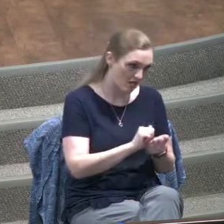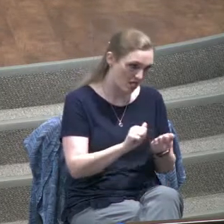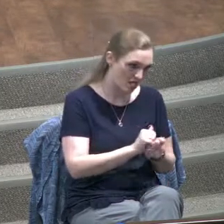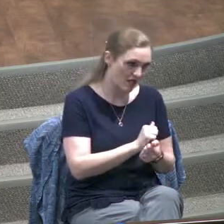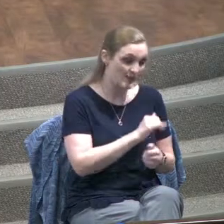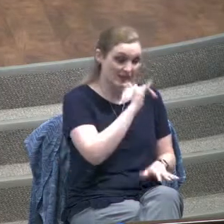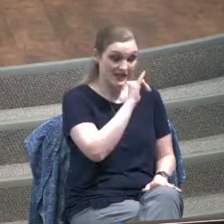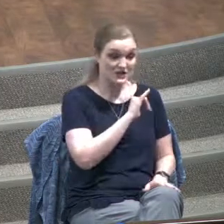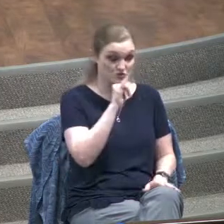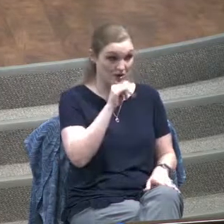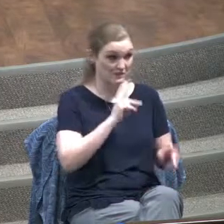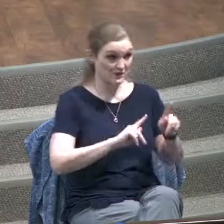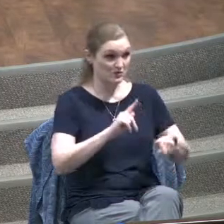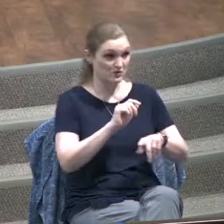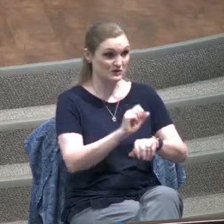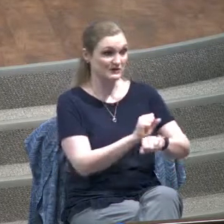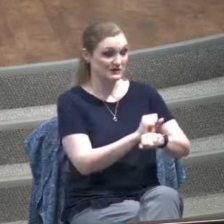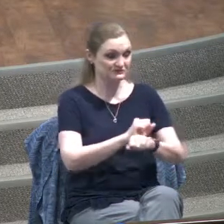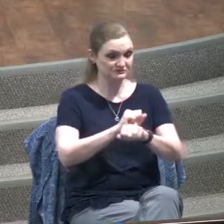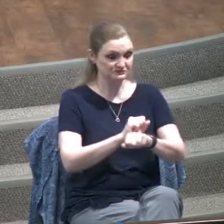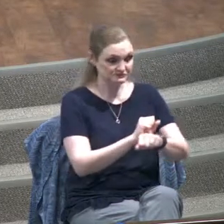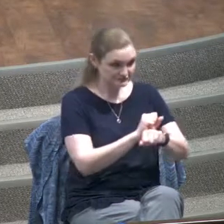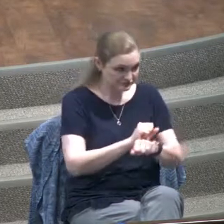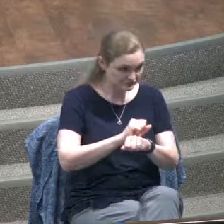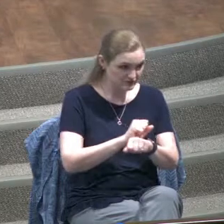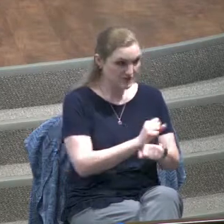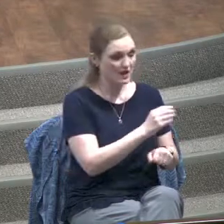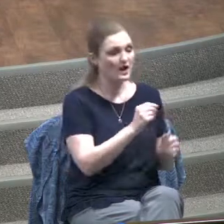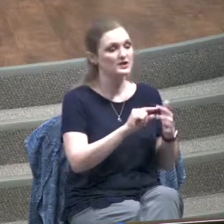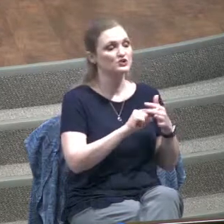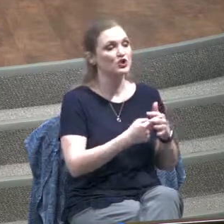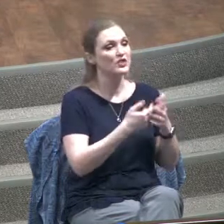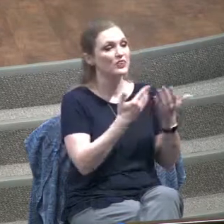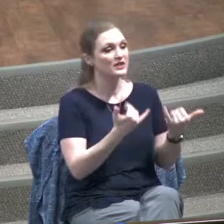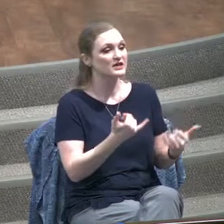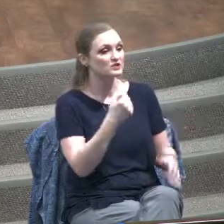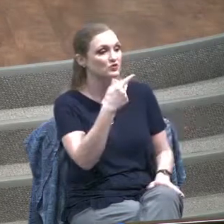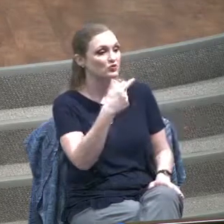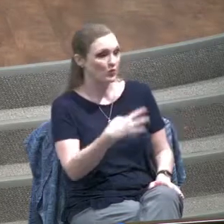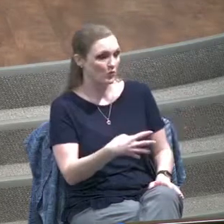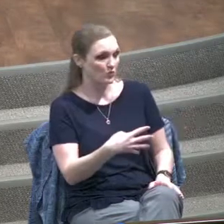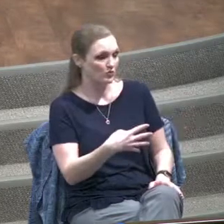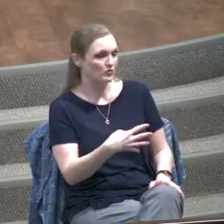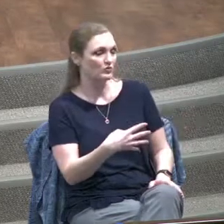into captivity. And then starting this quarter,